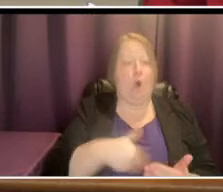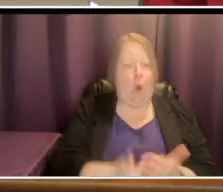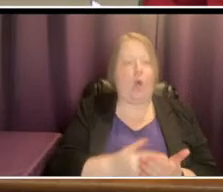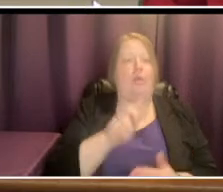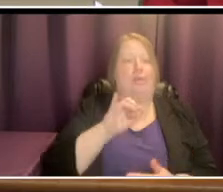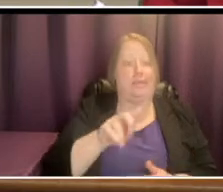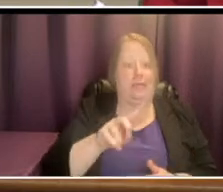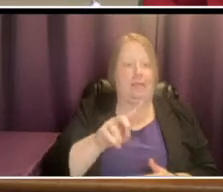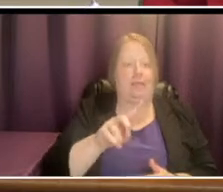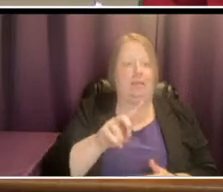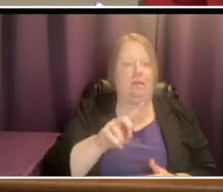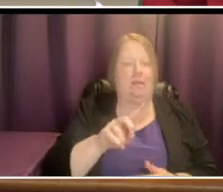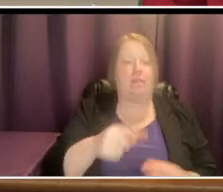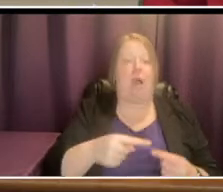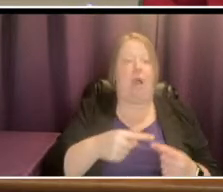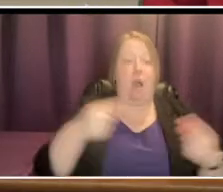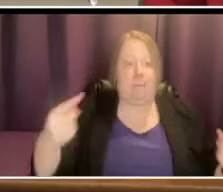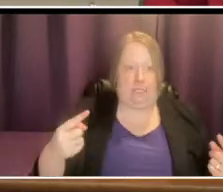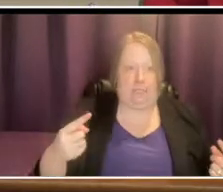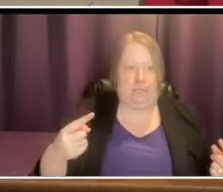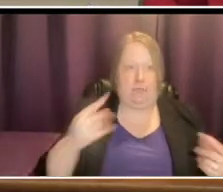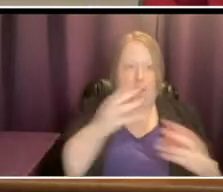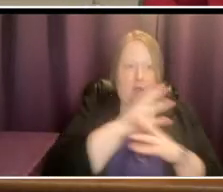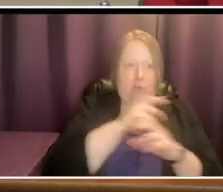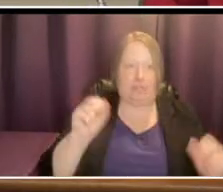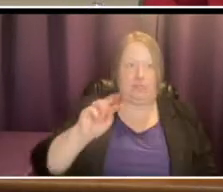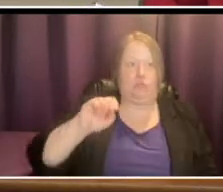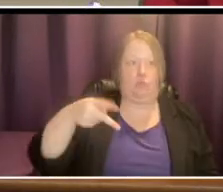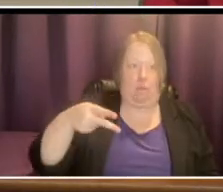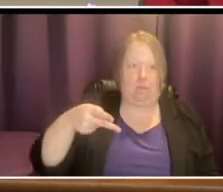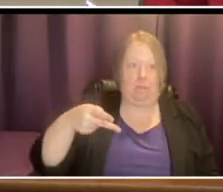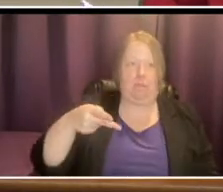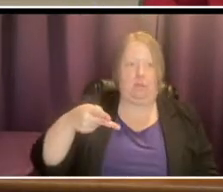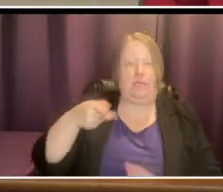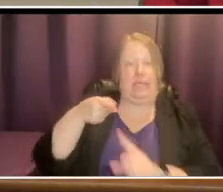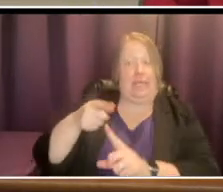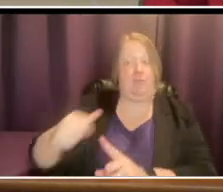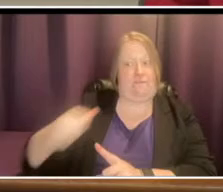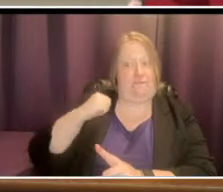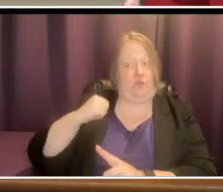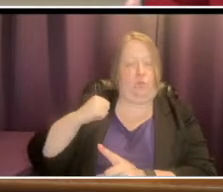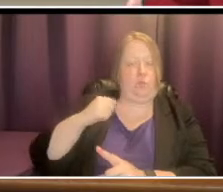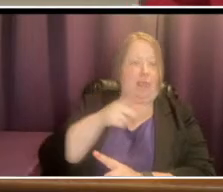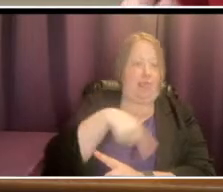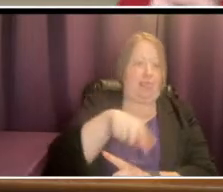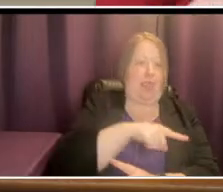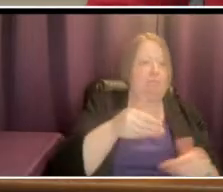not doing, what he simply refused to do. Take a listen.